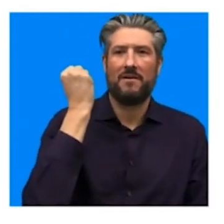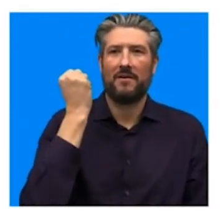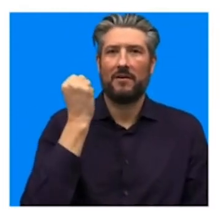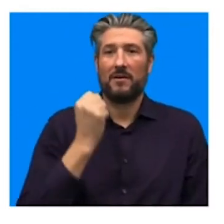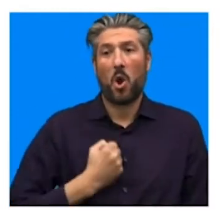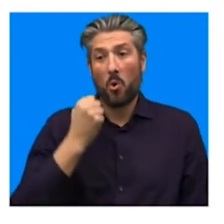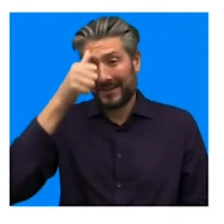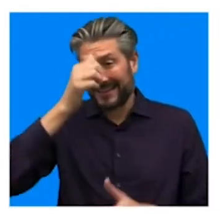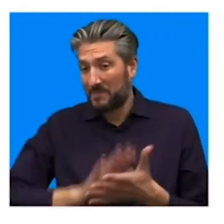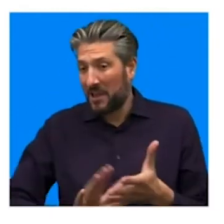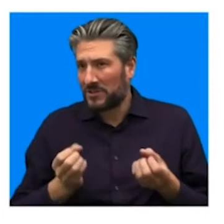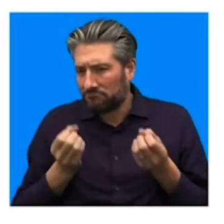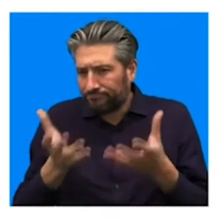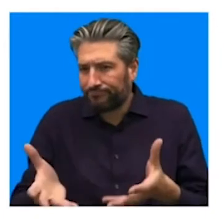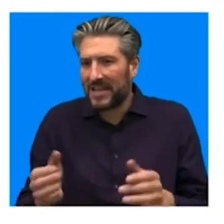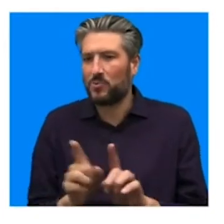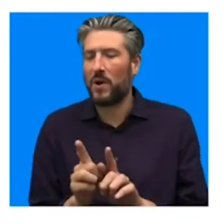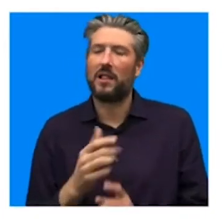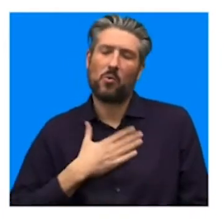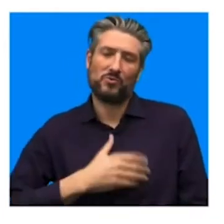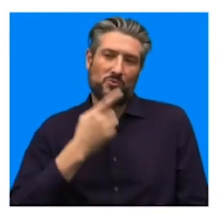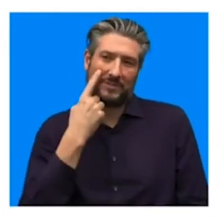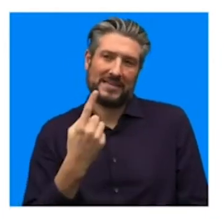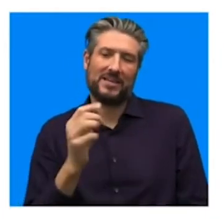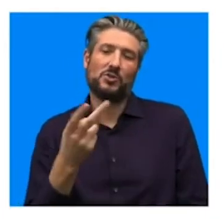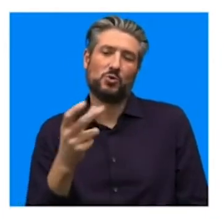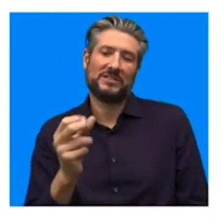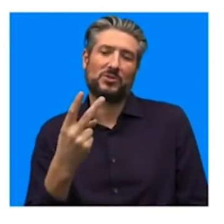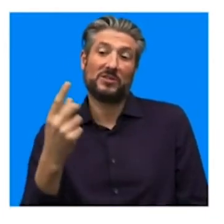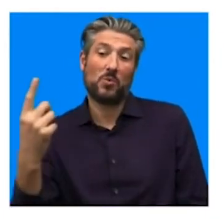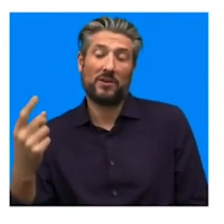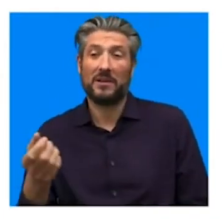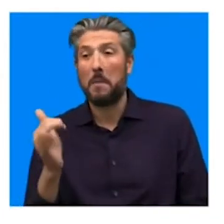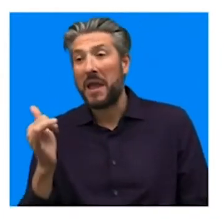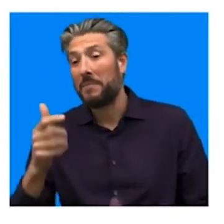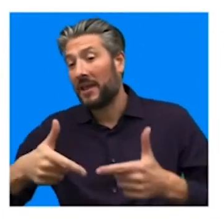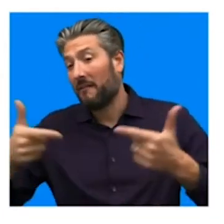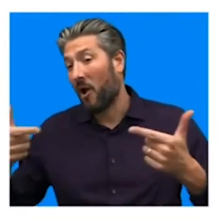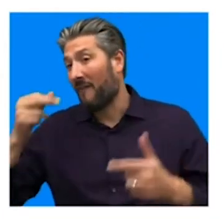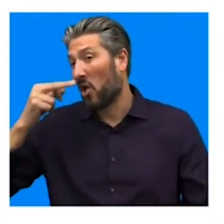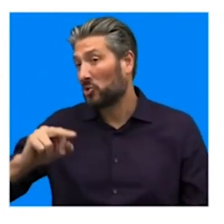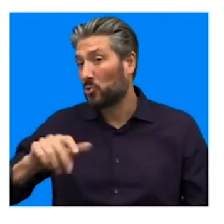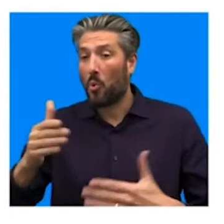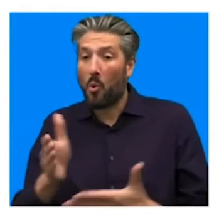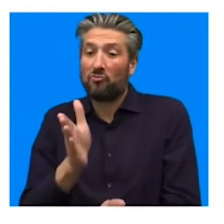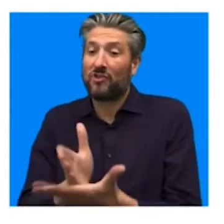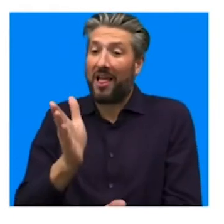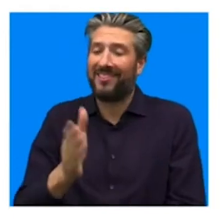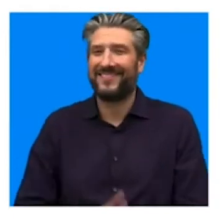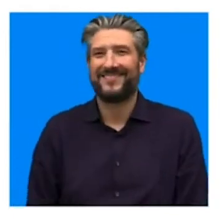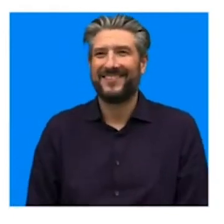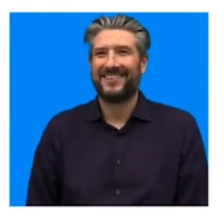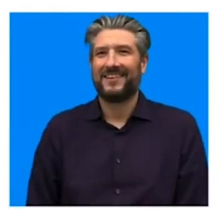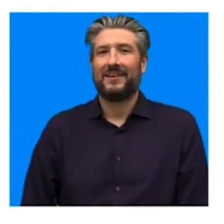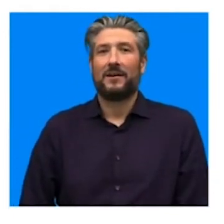like to see that kind of collaboration, and the virtual world allows that. Yeah, well said. Yuval, and I've got all of y'all lined up.